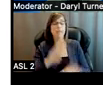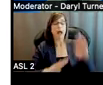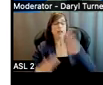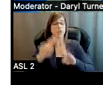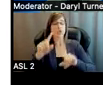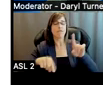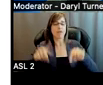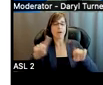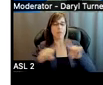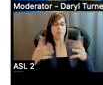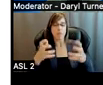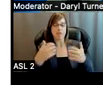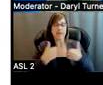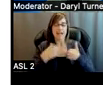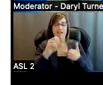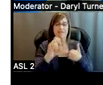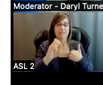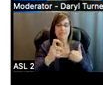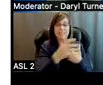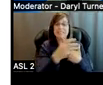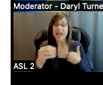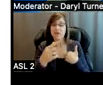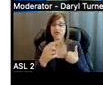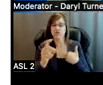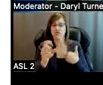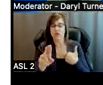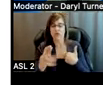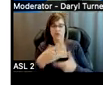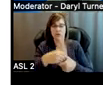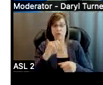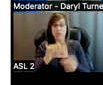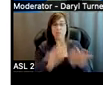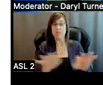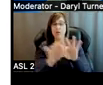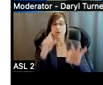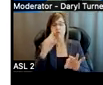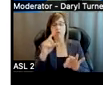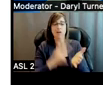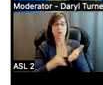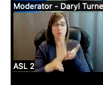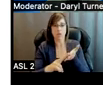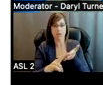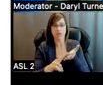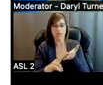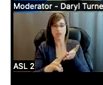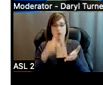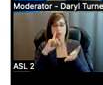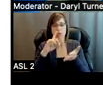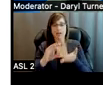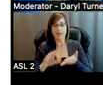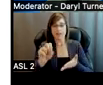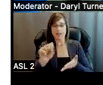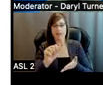to have sex and gender part also. So this will be important for enrolling or accounting